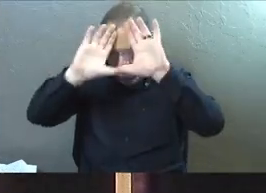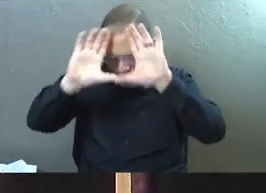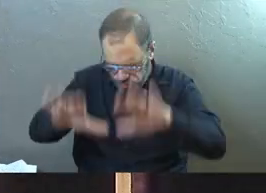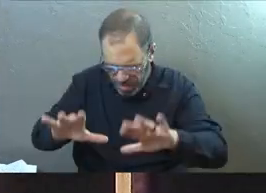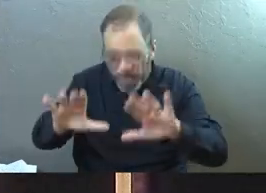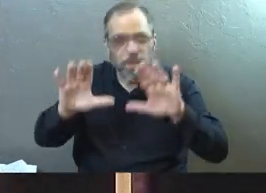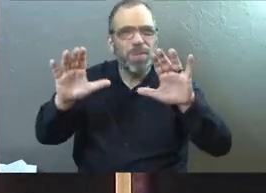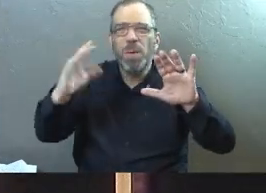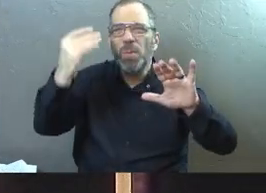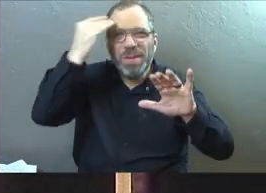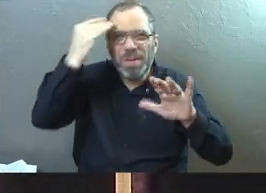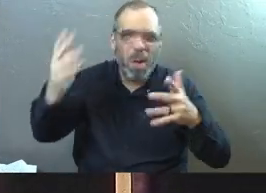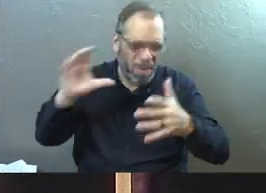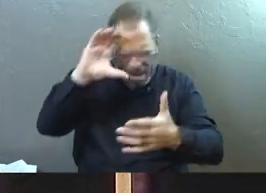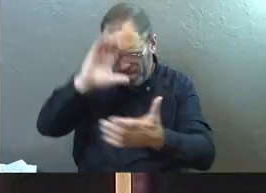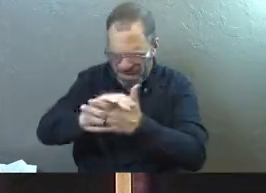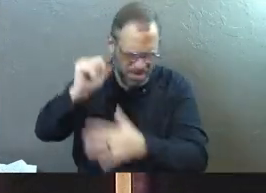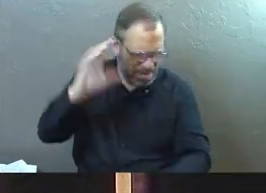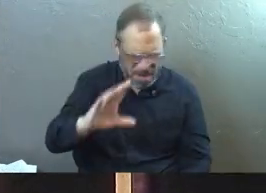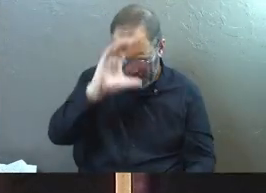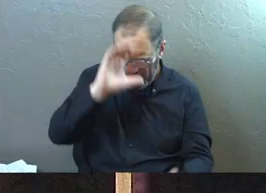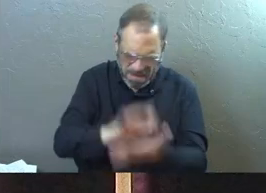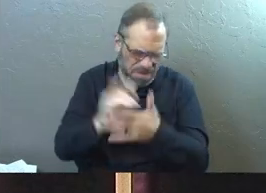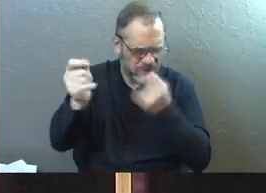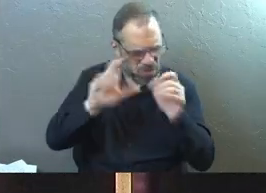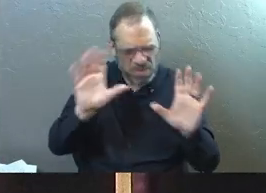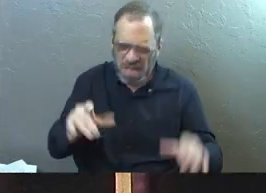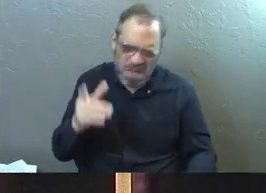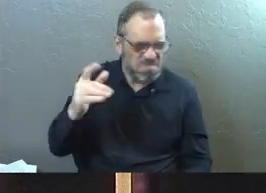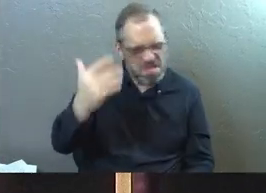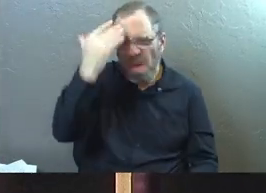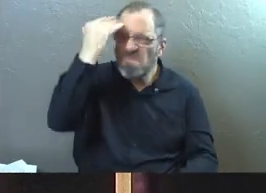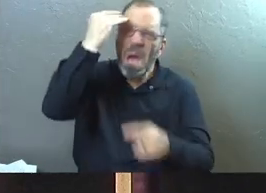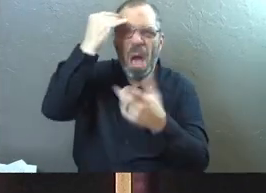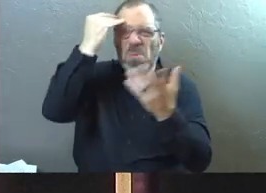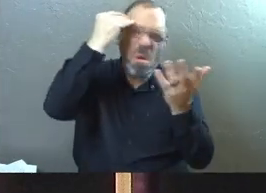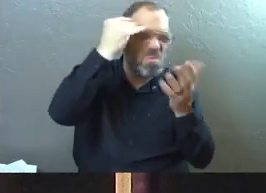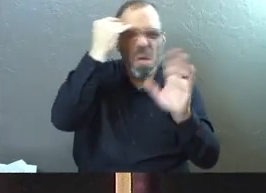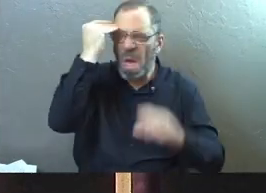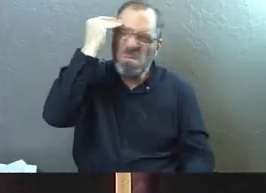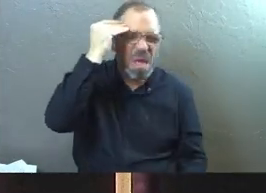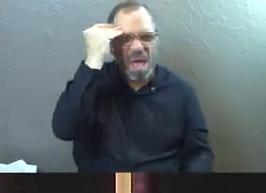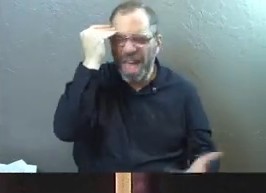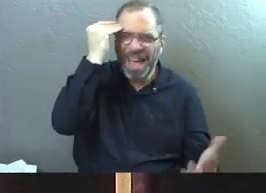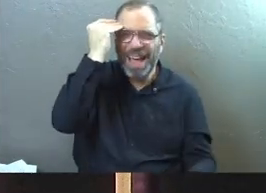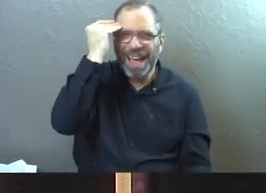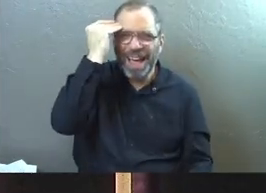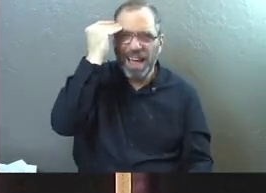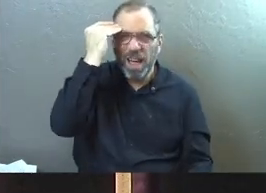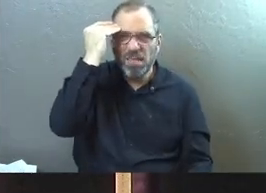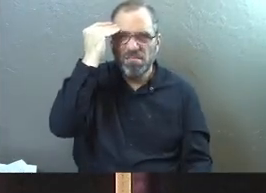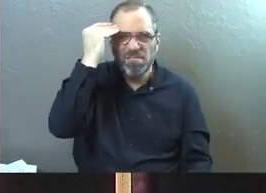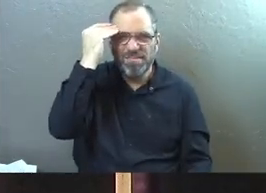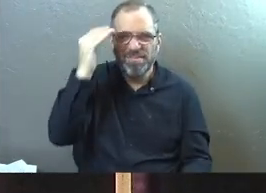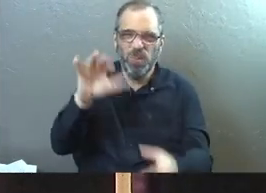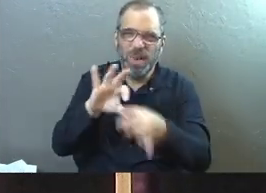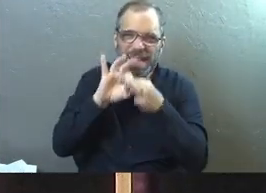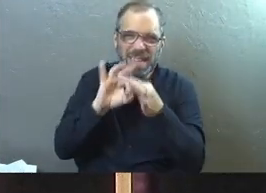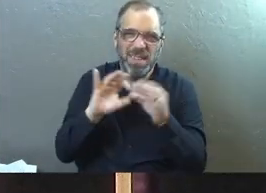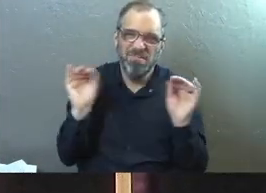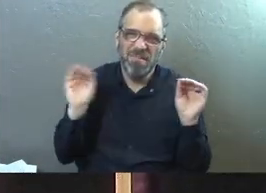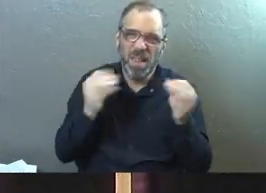God, right? You know, we know those people are like, I believe in God. I believe he's in control. He's all powerful. Like, there's no way it would have worked without him, but there's no relationship with Jesus.